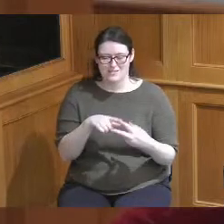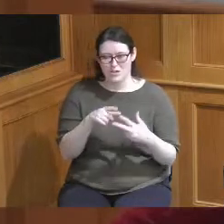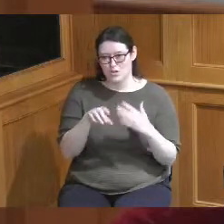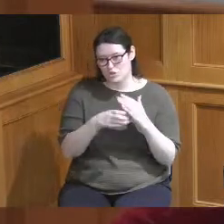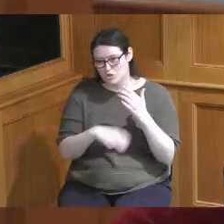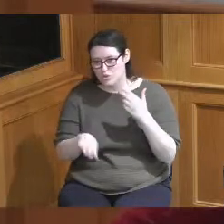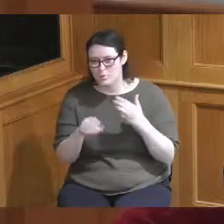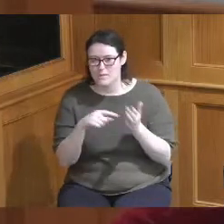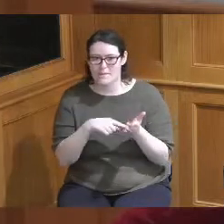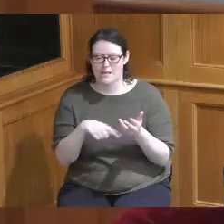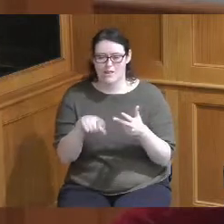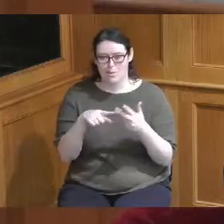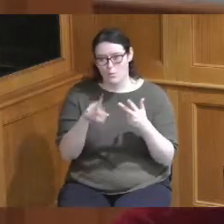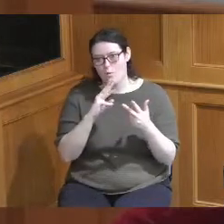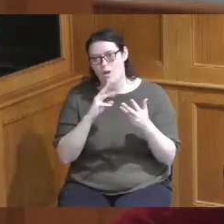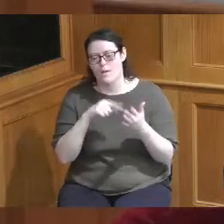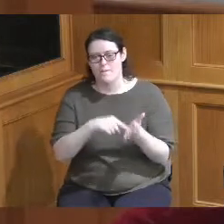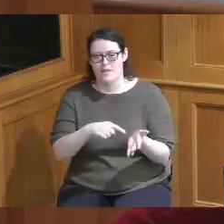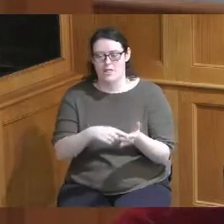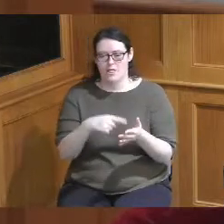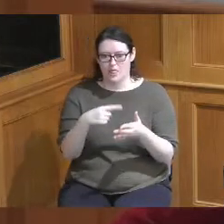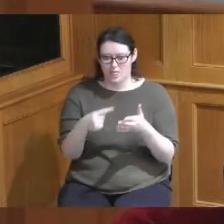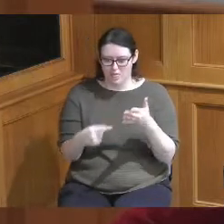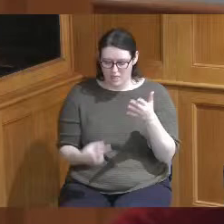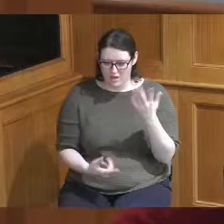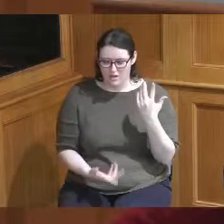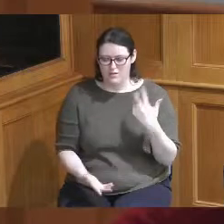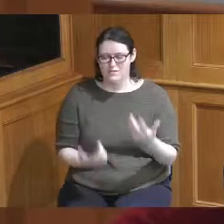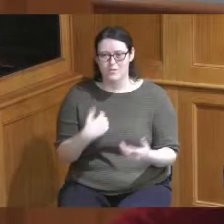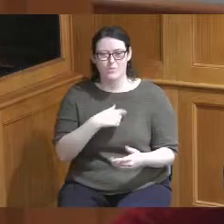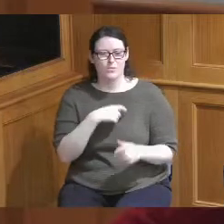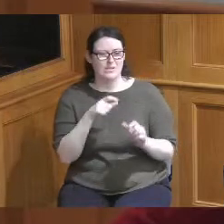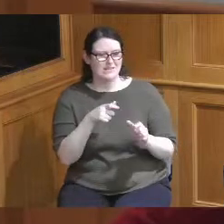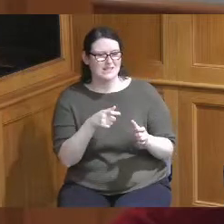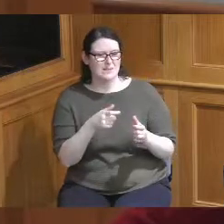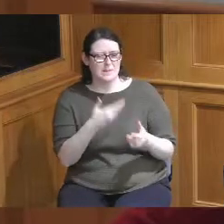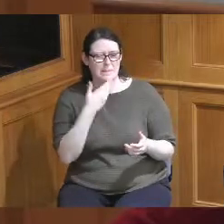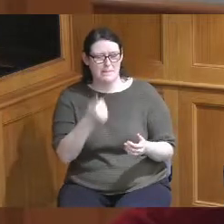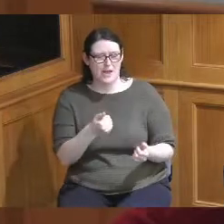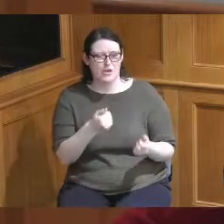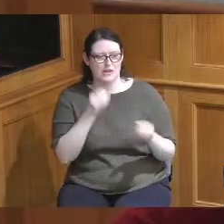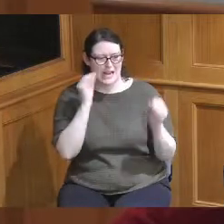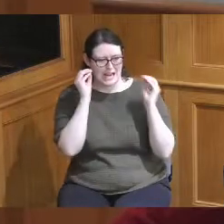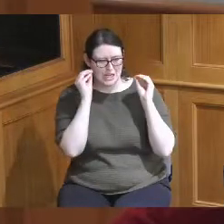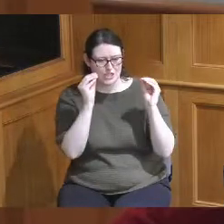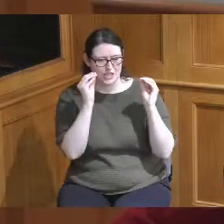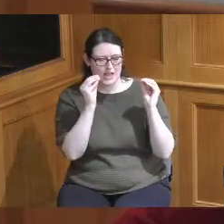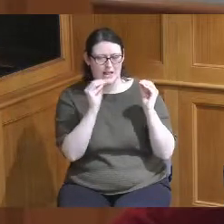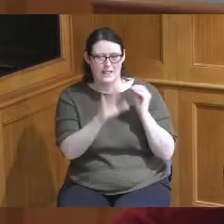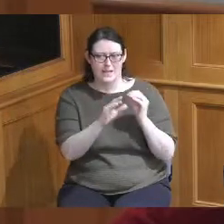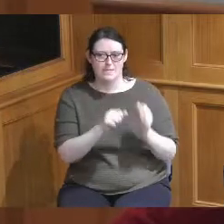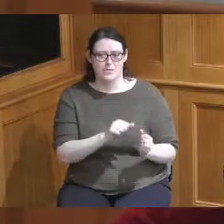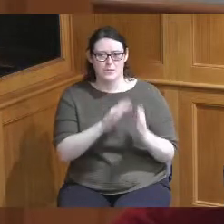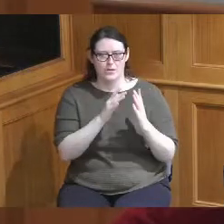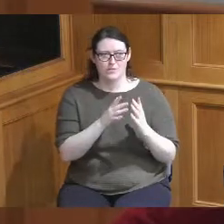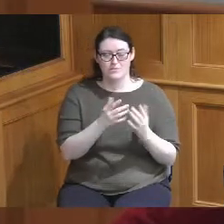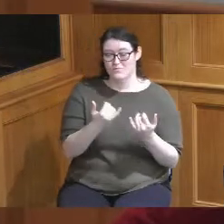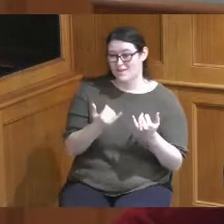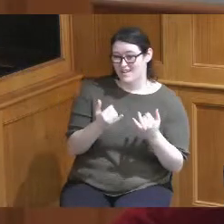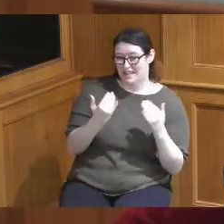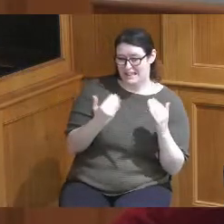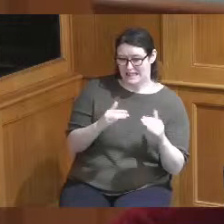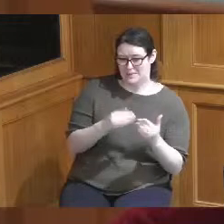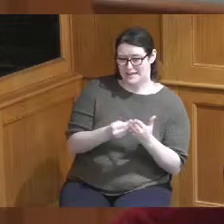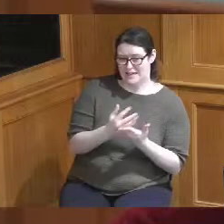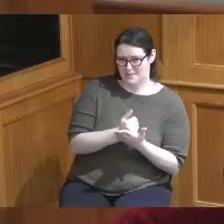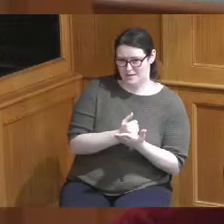we have to do a better job in making sure that they have the information they need to prevent some of it. Right now, they don't have the income to pay the increased costs. So we got